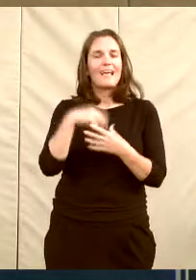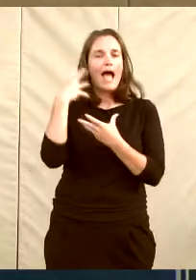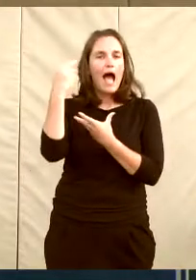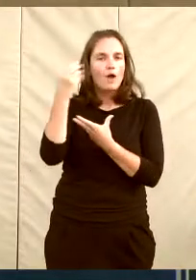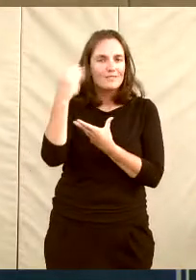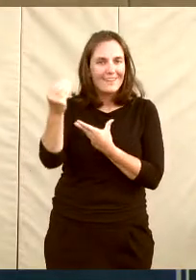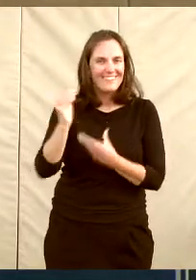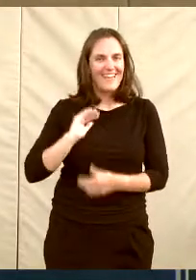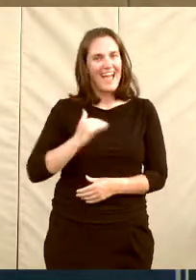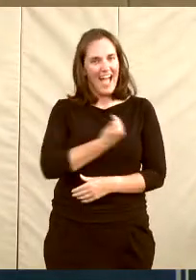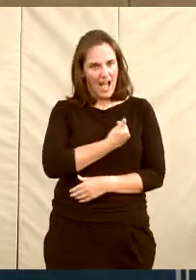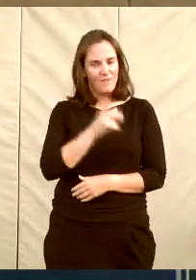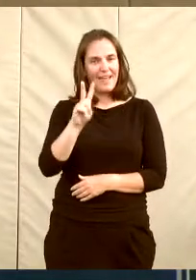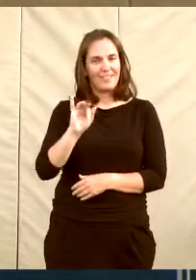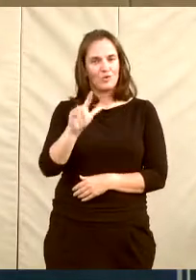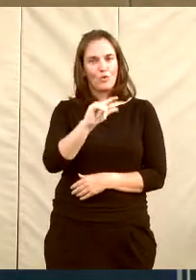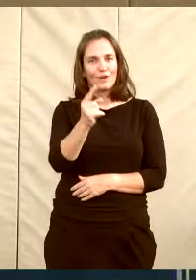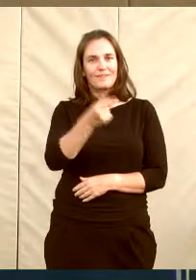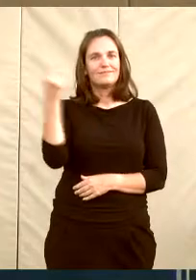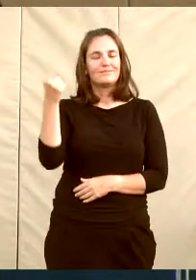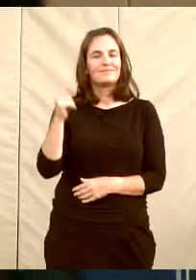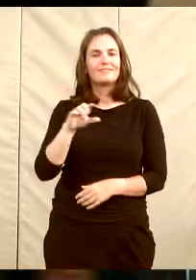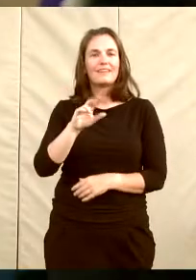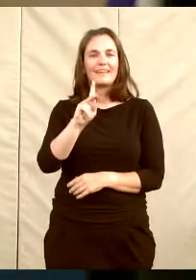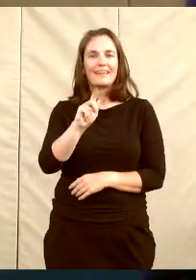Our valedictorian, Kayla Craven.